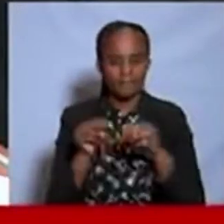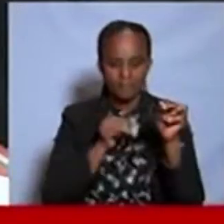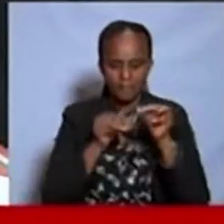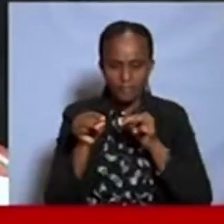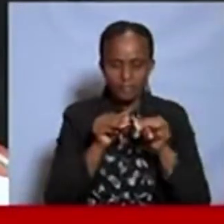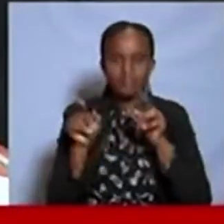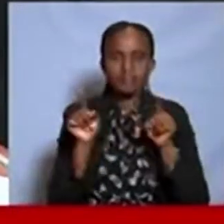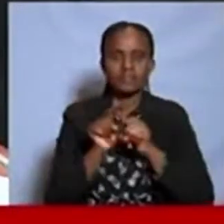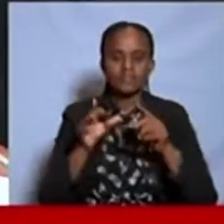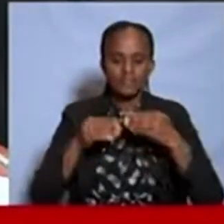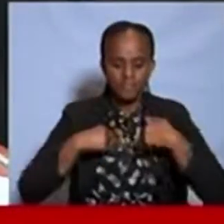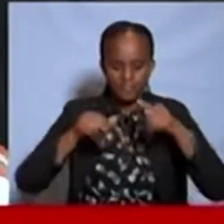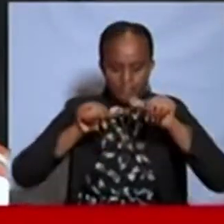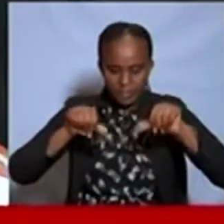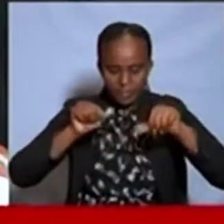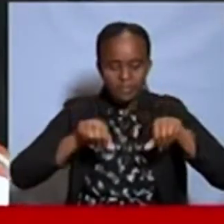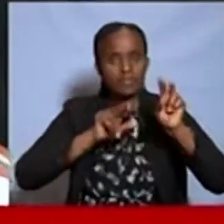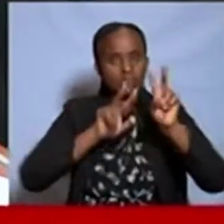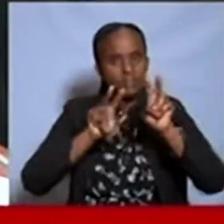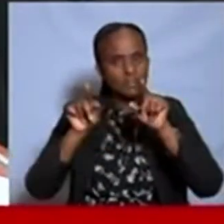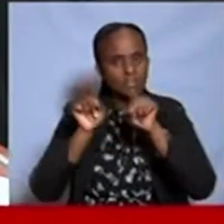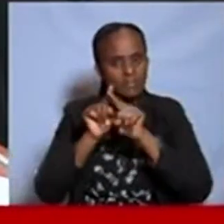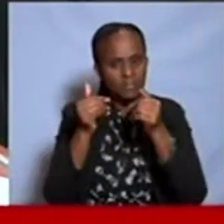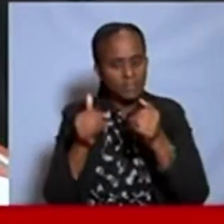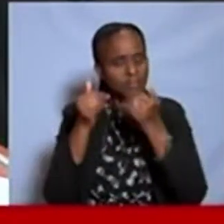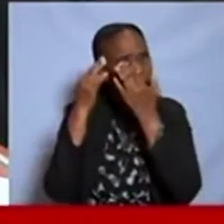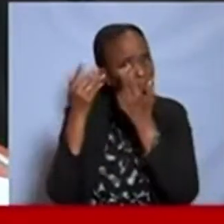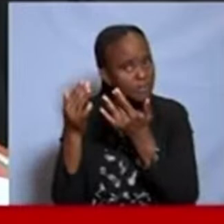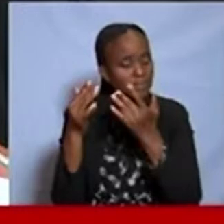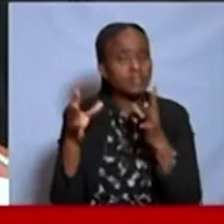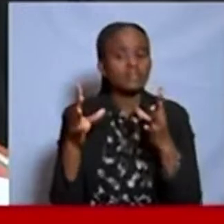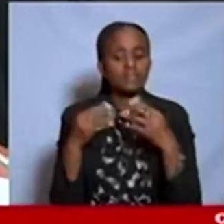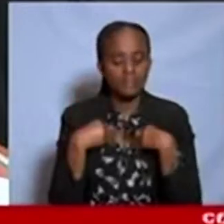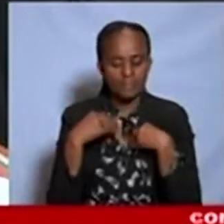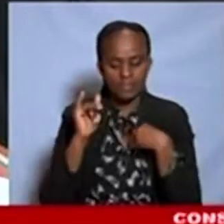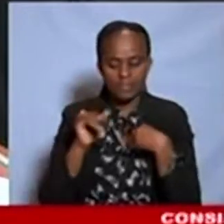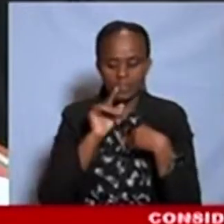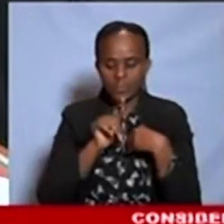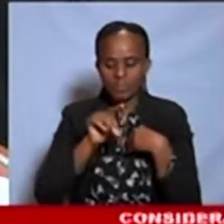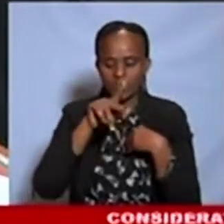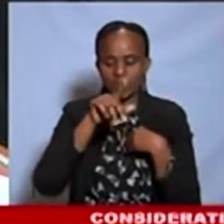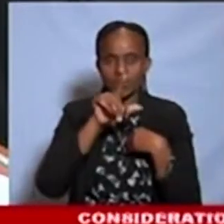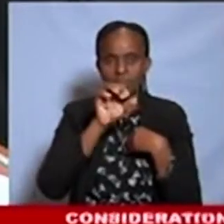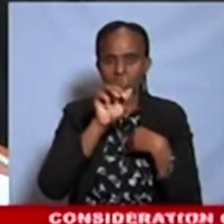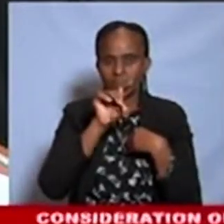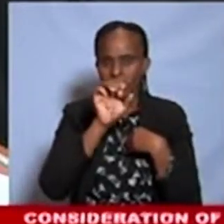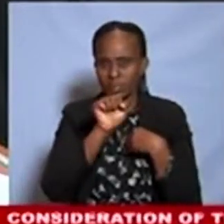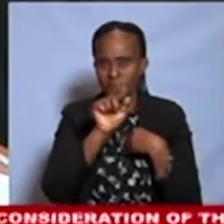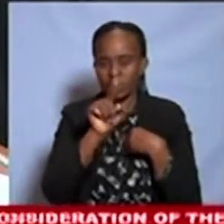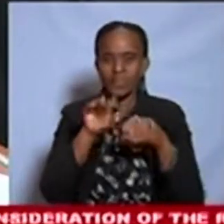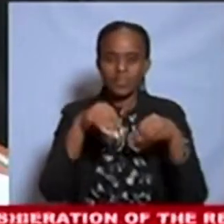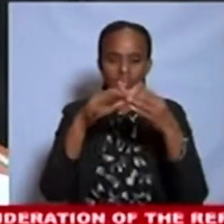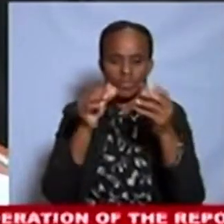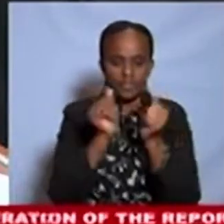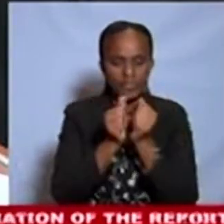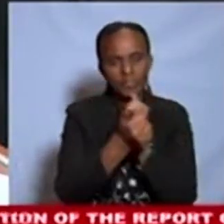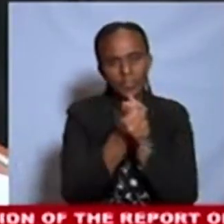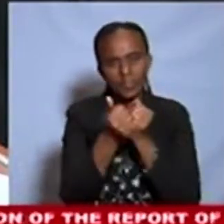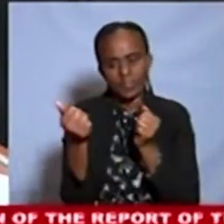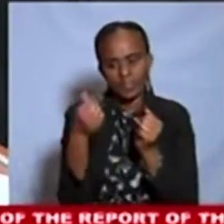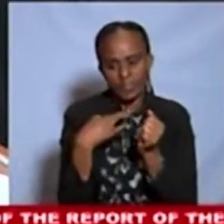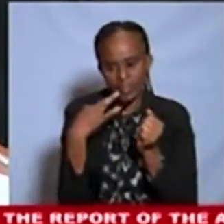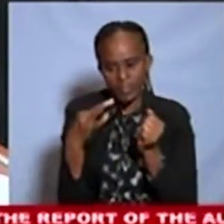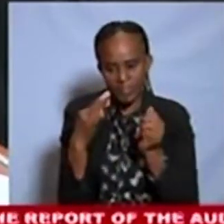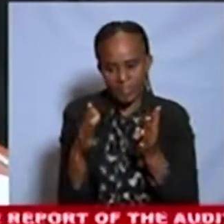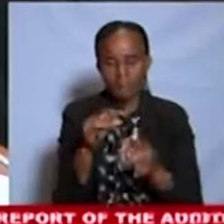Management acknowledges the auditor's observation and wishes to admit that plots were issued to, among other applicants,